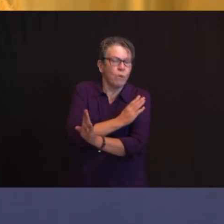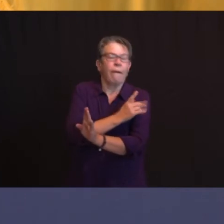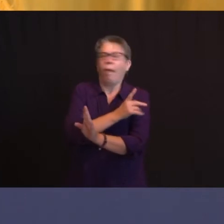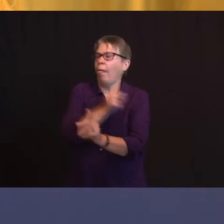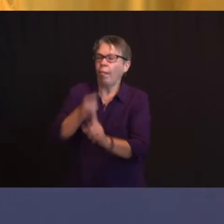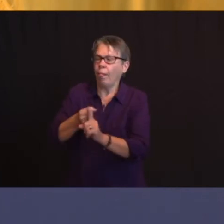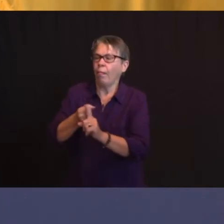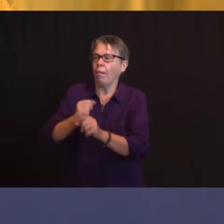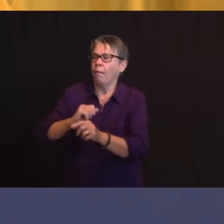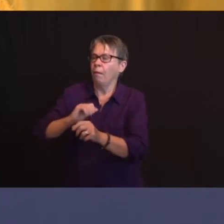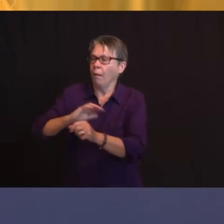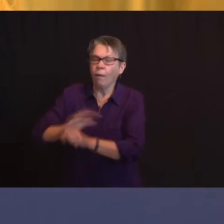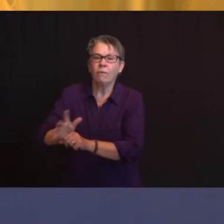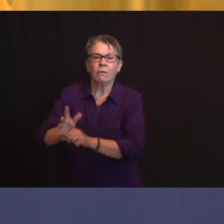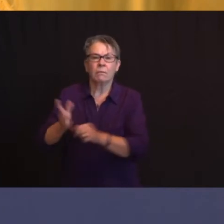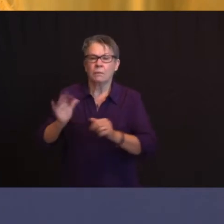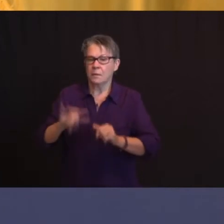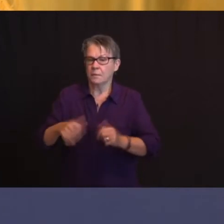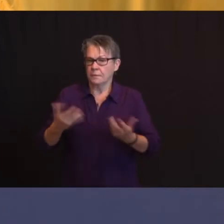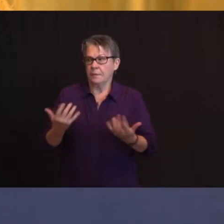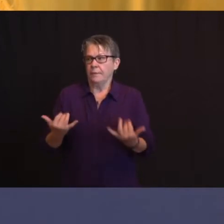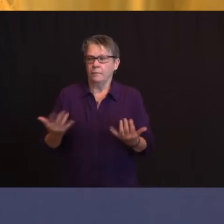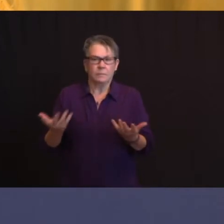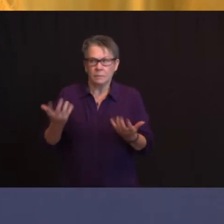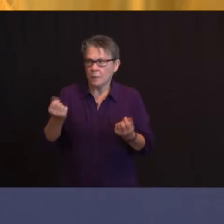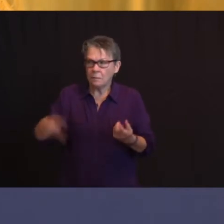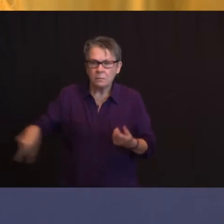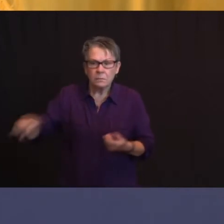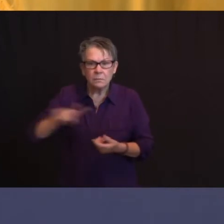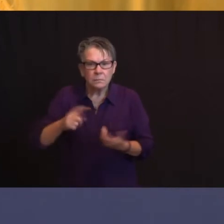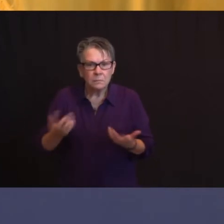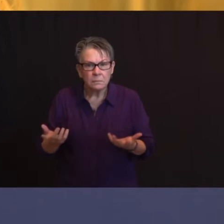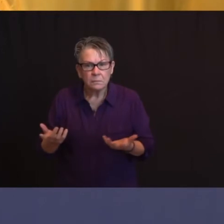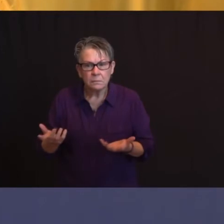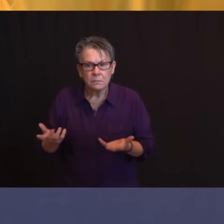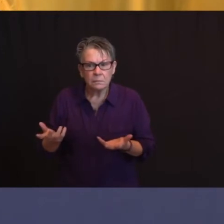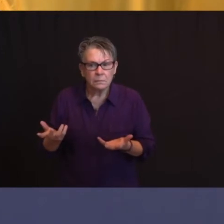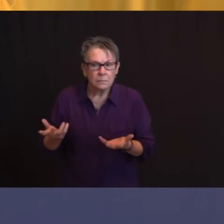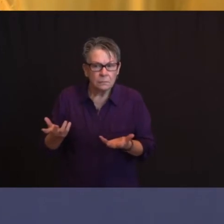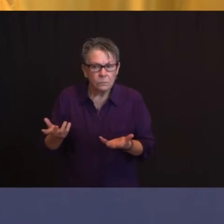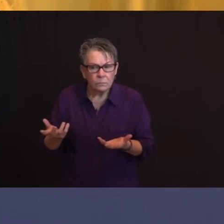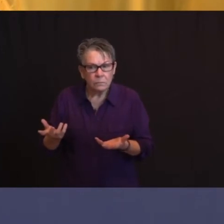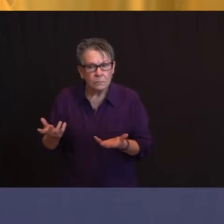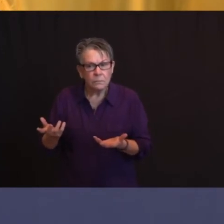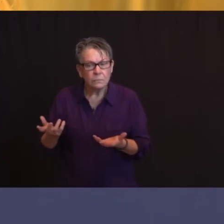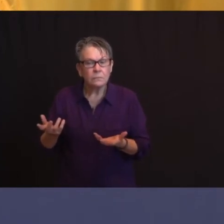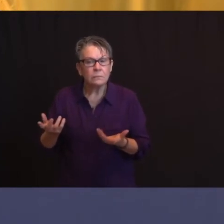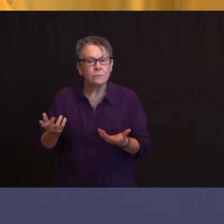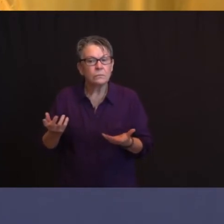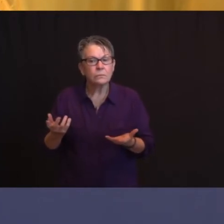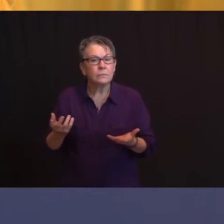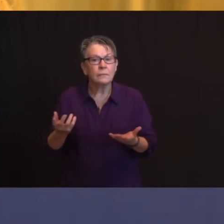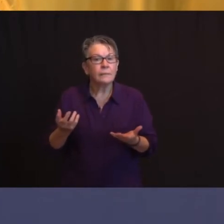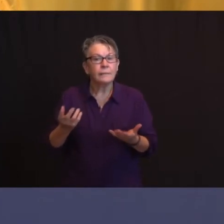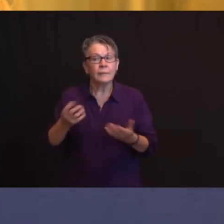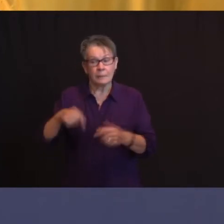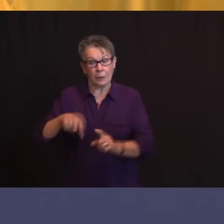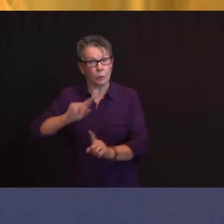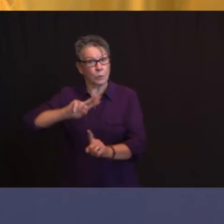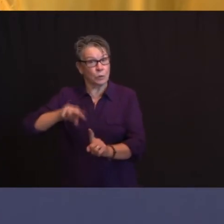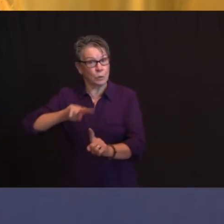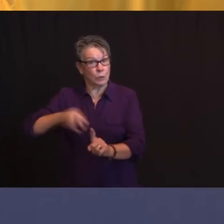Listen, it's not just New Jersey. This happened when the flare-ups began, Matt, in Florida and other